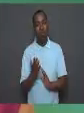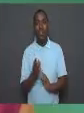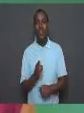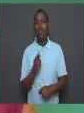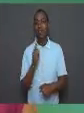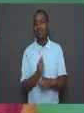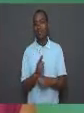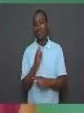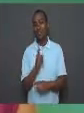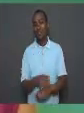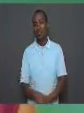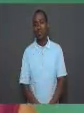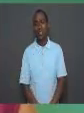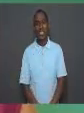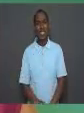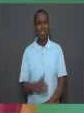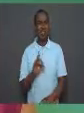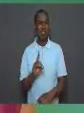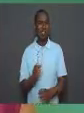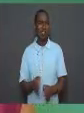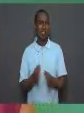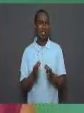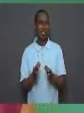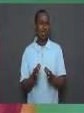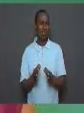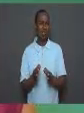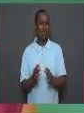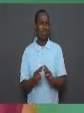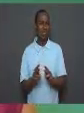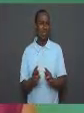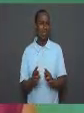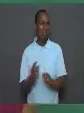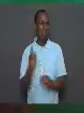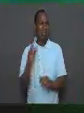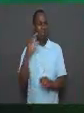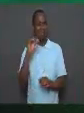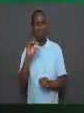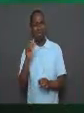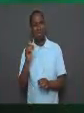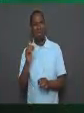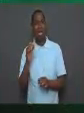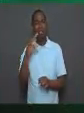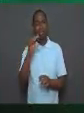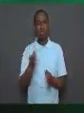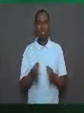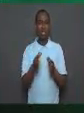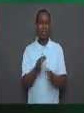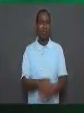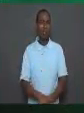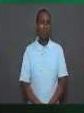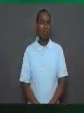correct. Dysentery is a contagious disease. Dysentery can